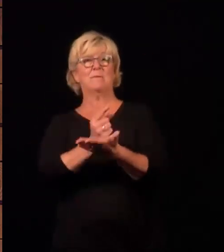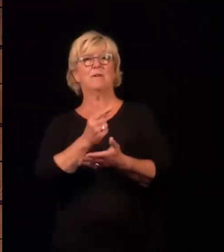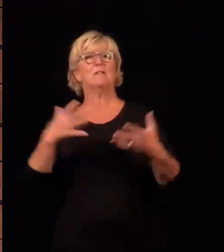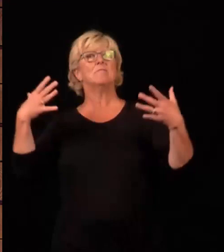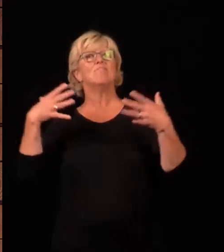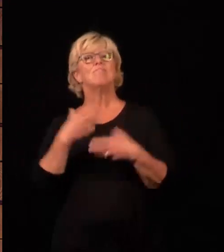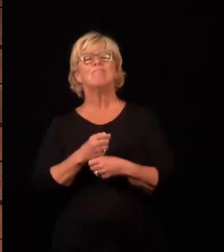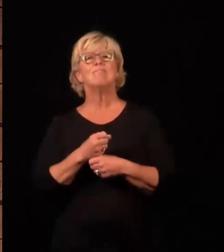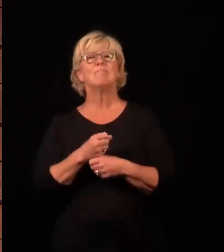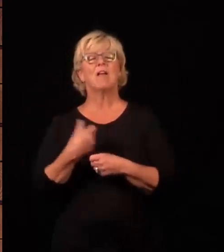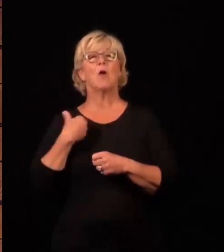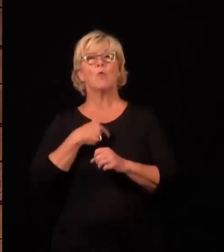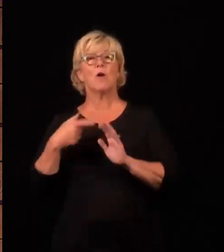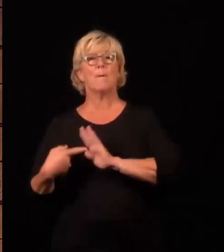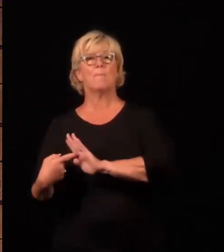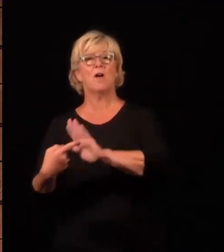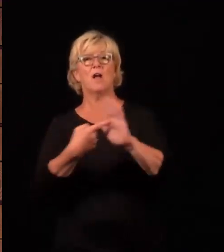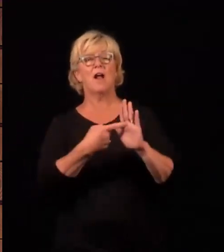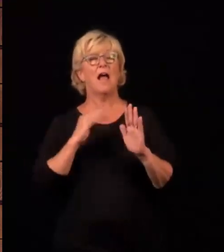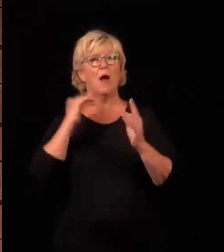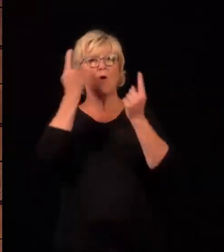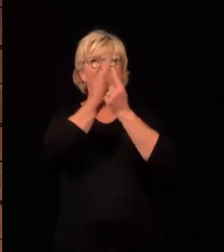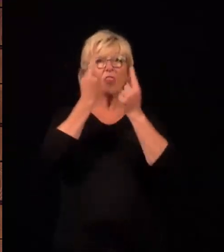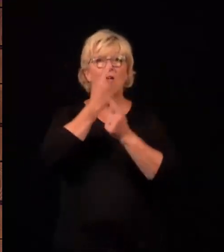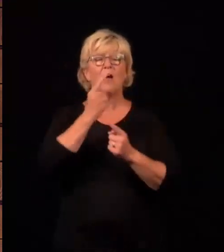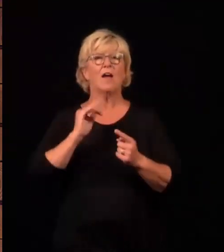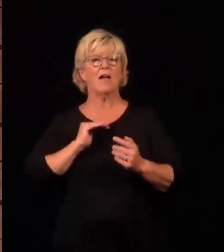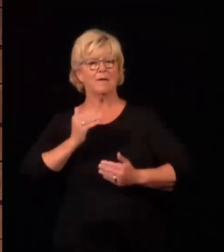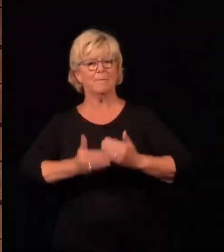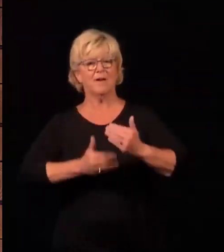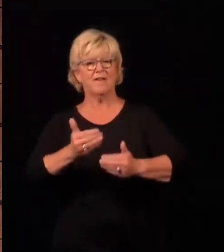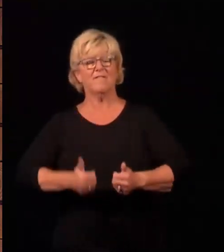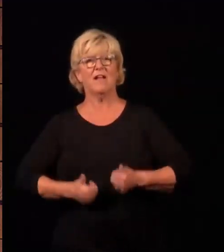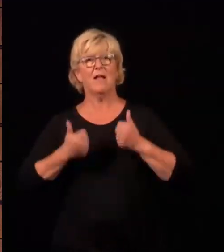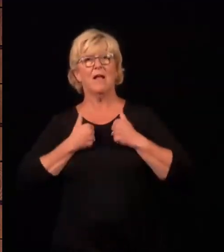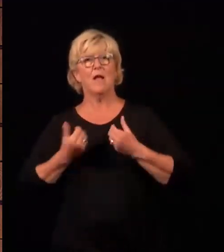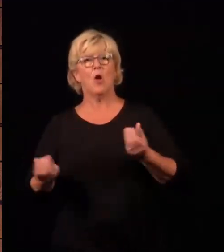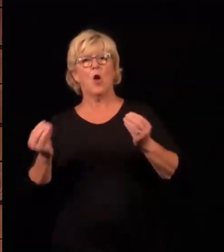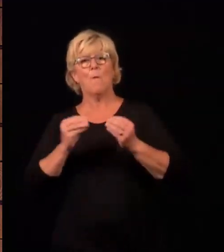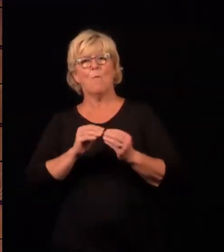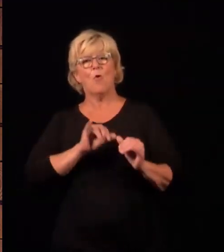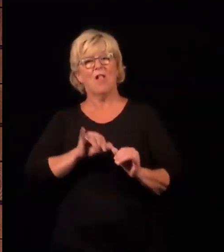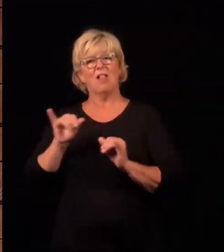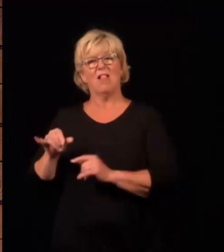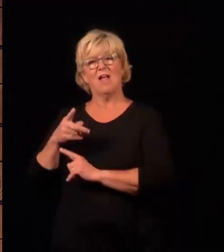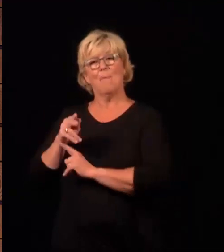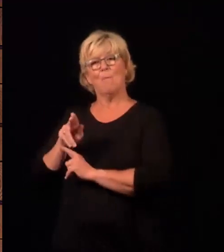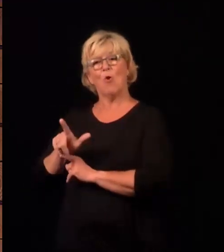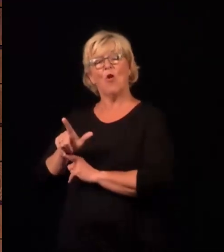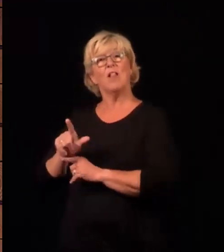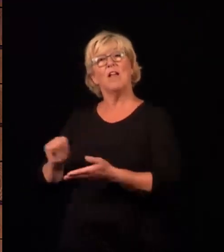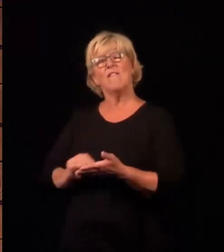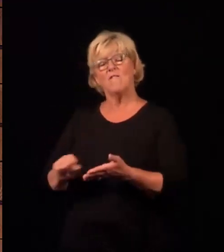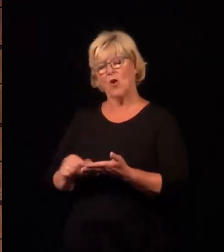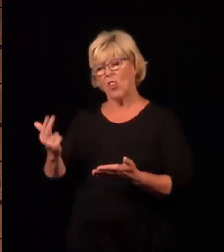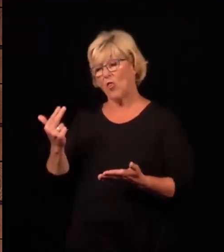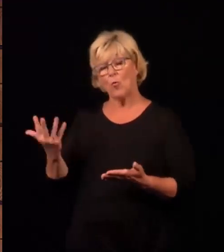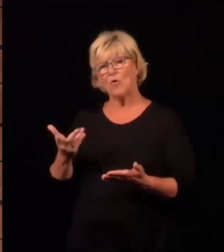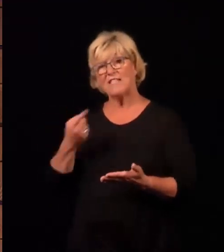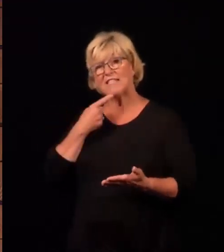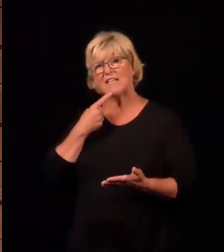short, we are to model our thoughts and our pattern of life more like Paul. Verse 13, here's what he